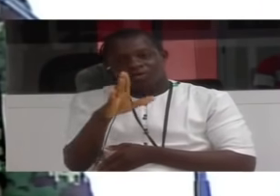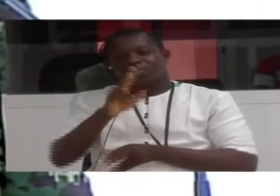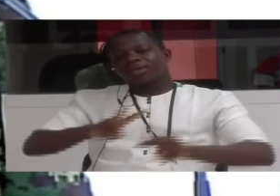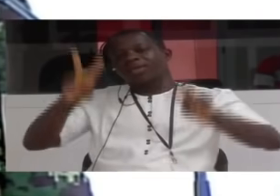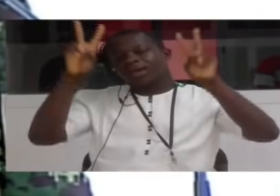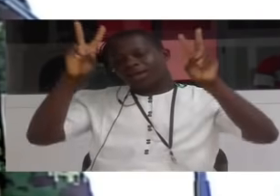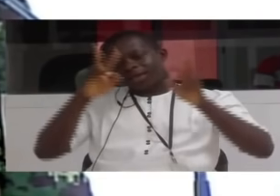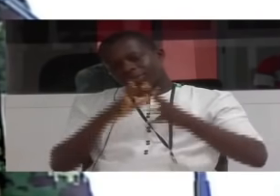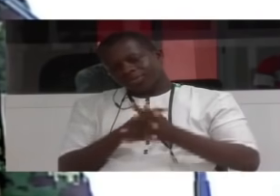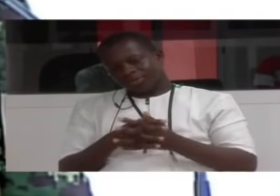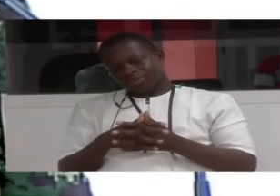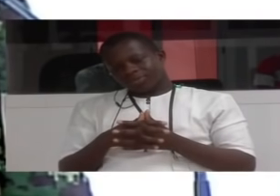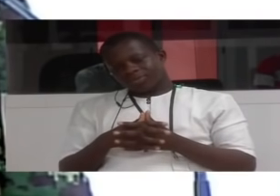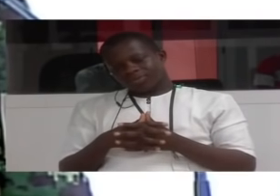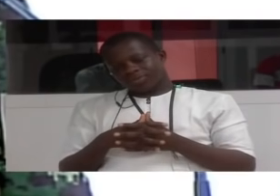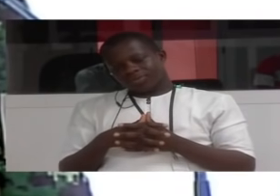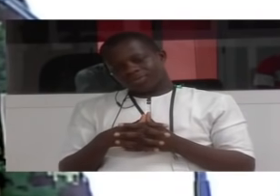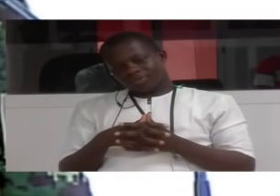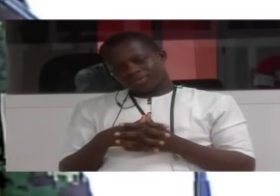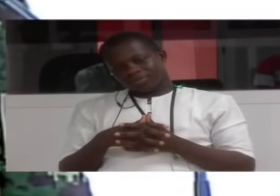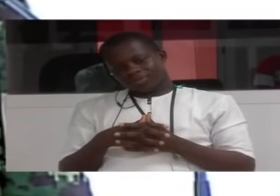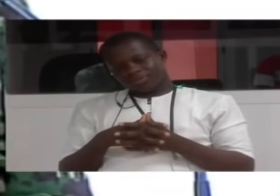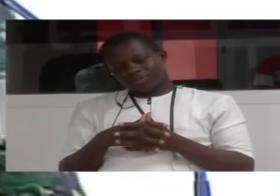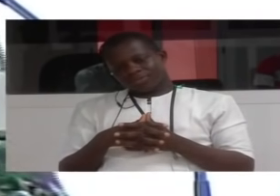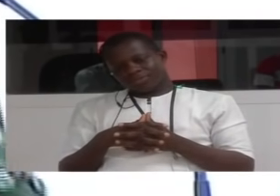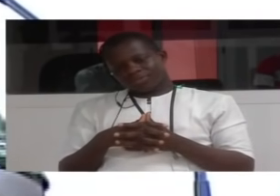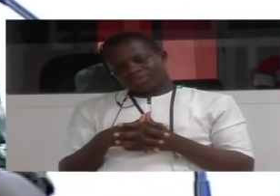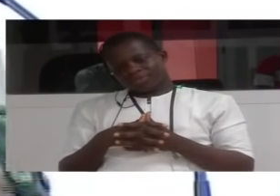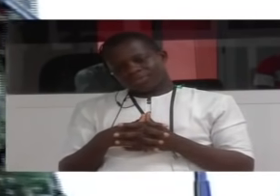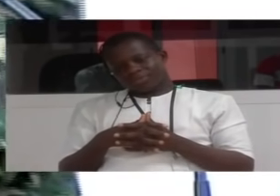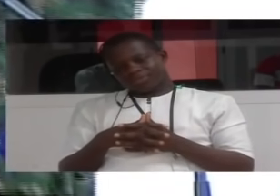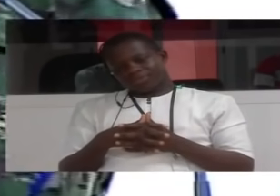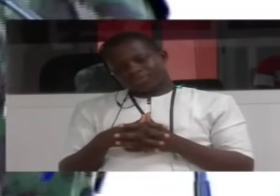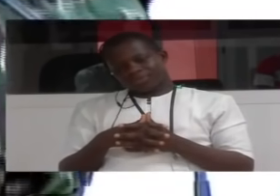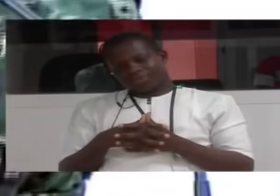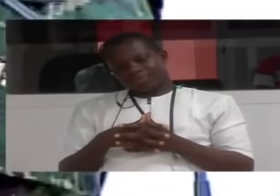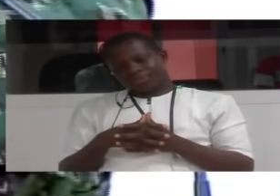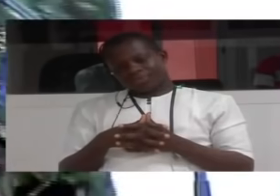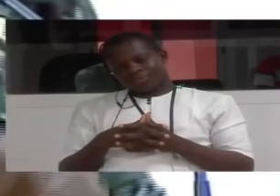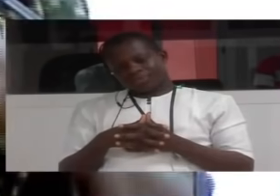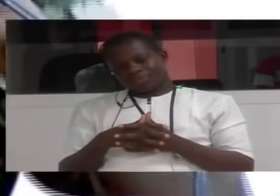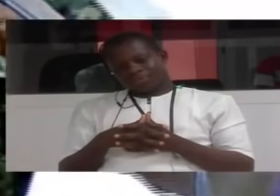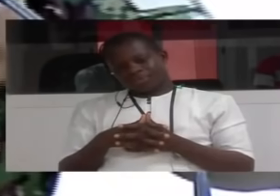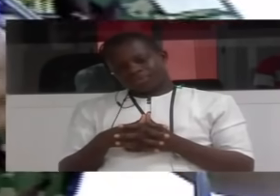gannaaw lolou yeb ngeen tok ngeen ne butut amulen ko ci loxo Yaya Jambe. Amna